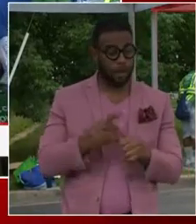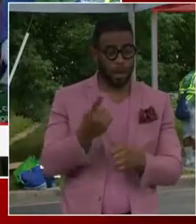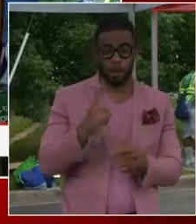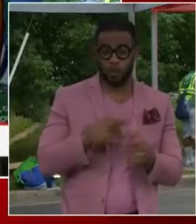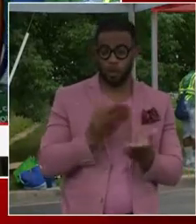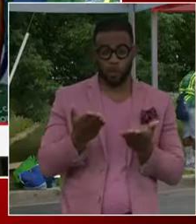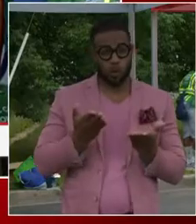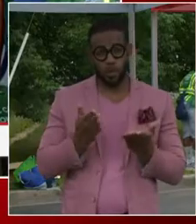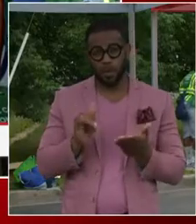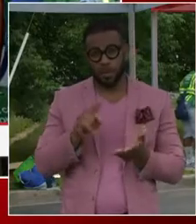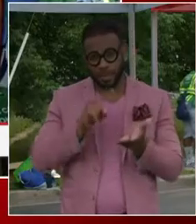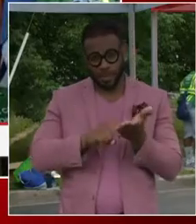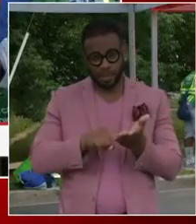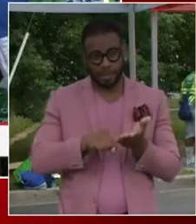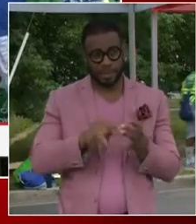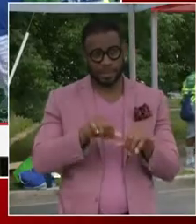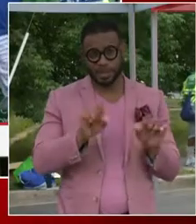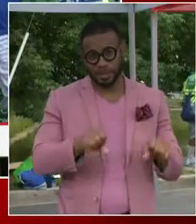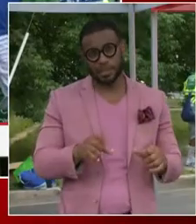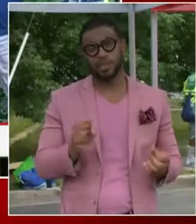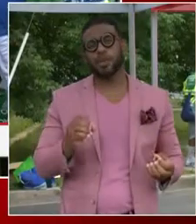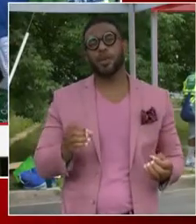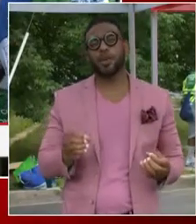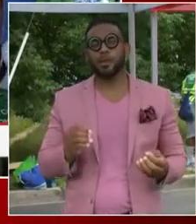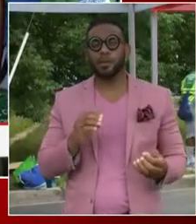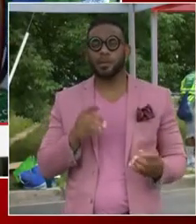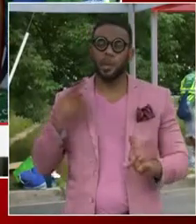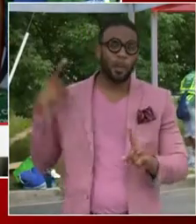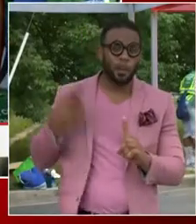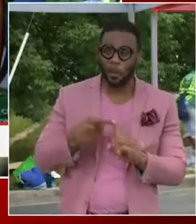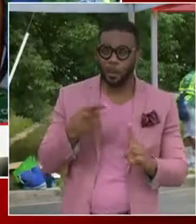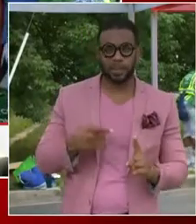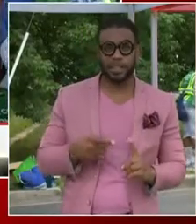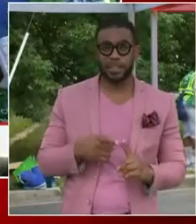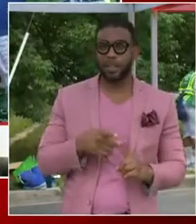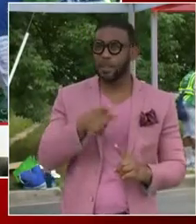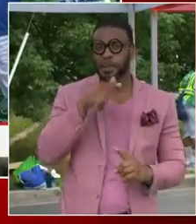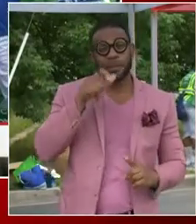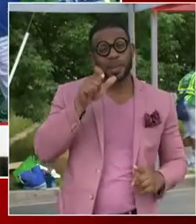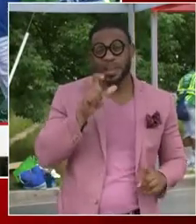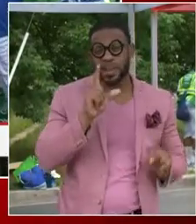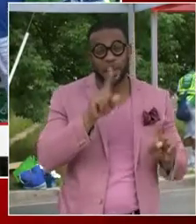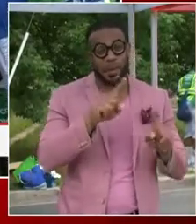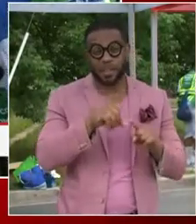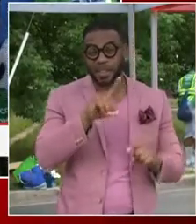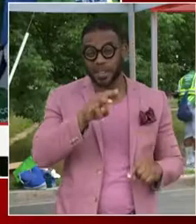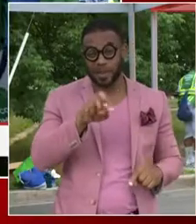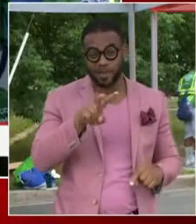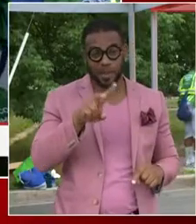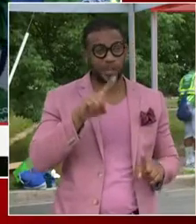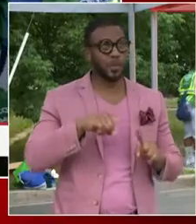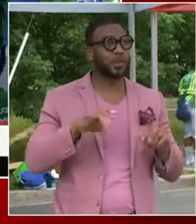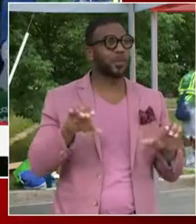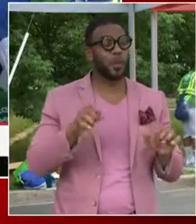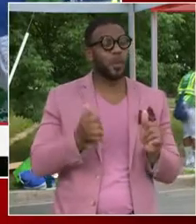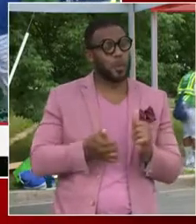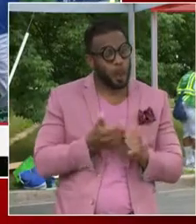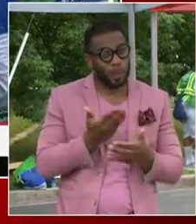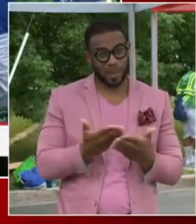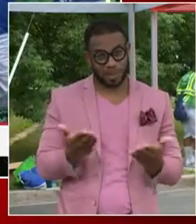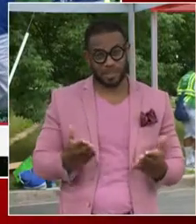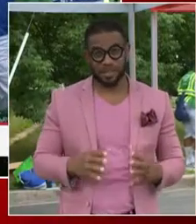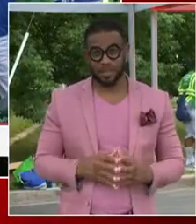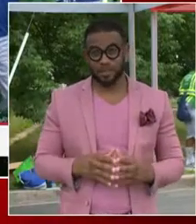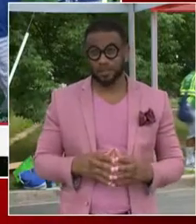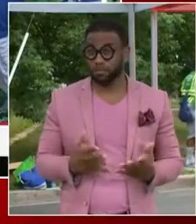first serve at the inspection station. So moral of this story, you do not need to go to the DMV to do most